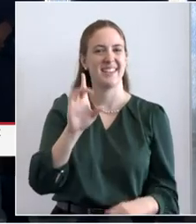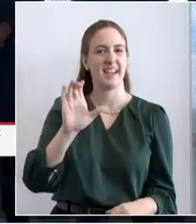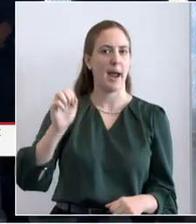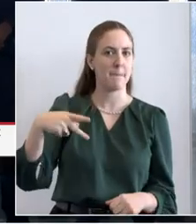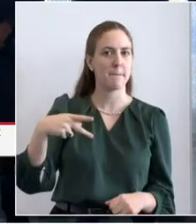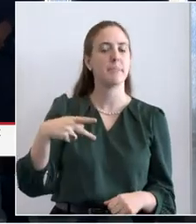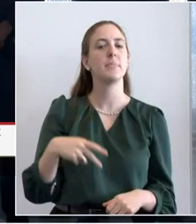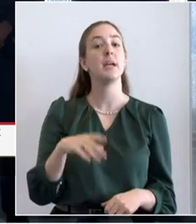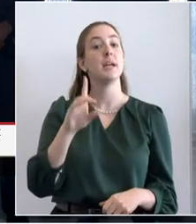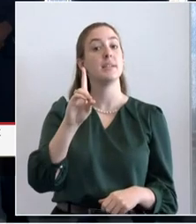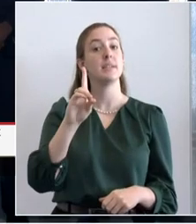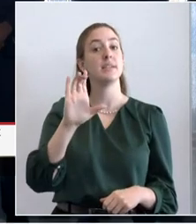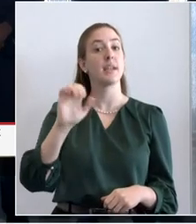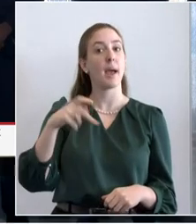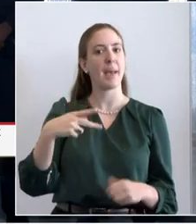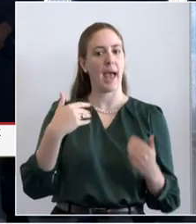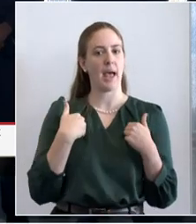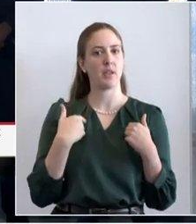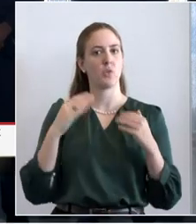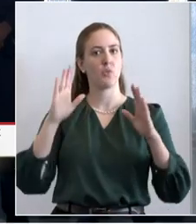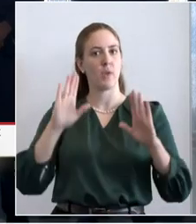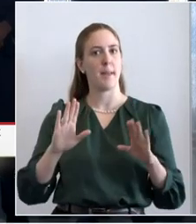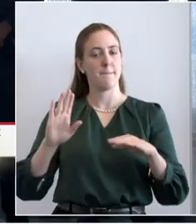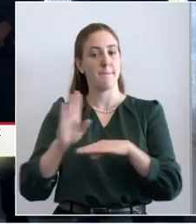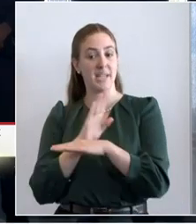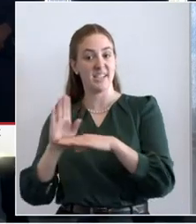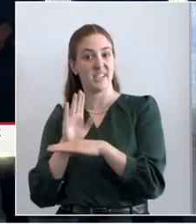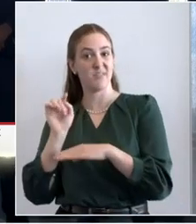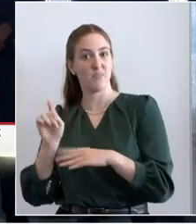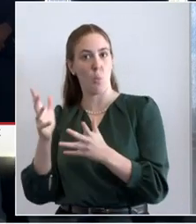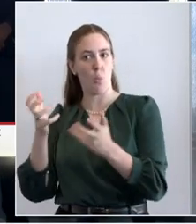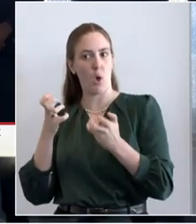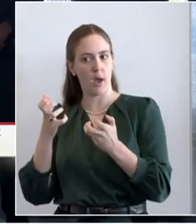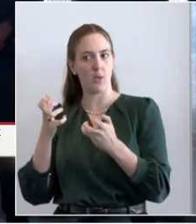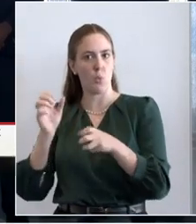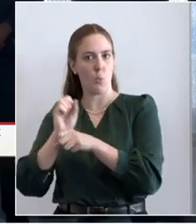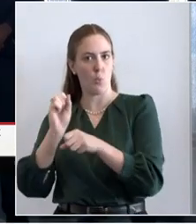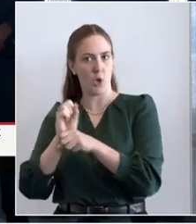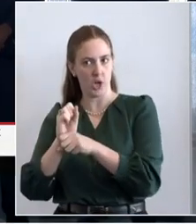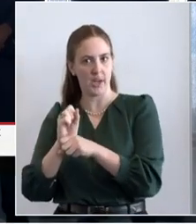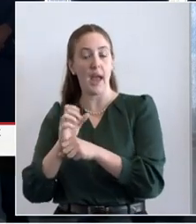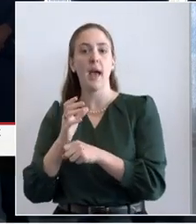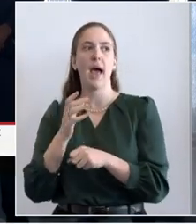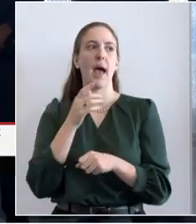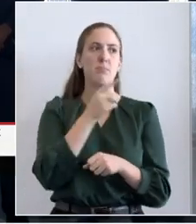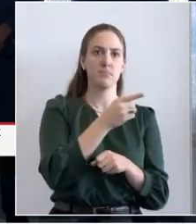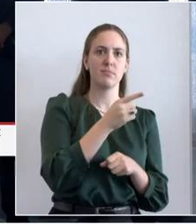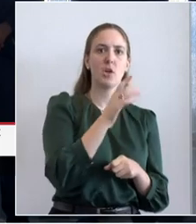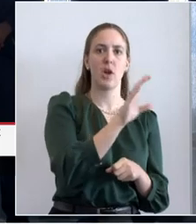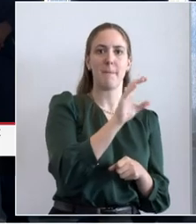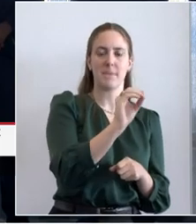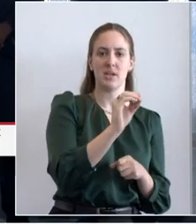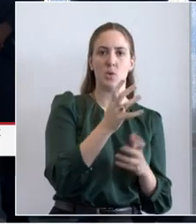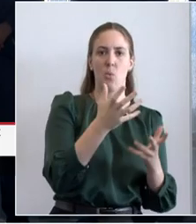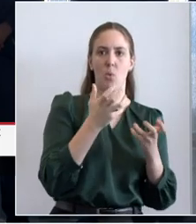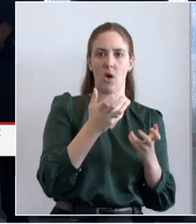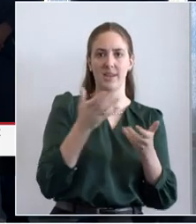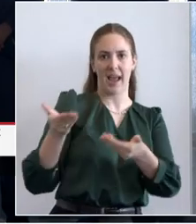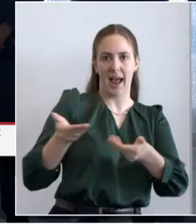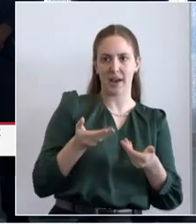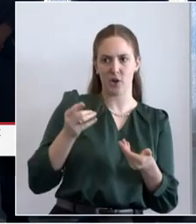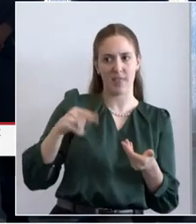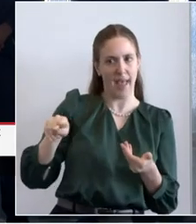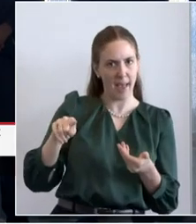businesses who are looking for work in the private sector, and we have great companies who want to hire